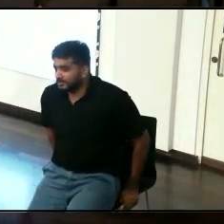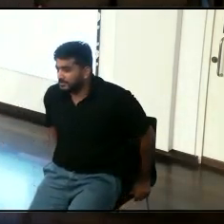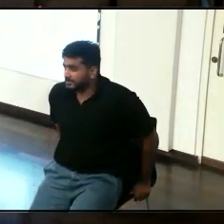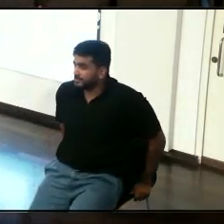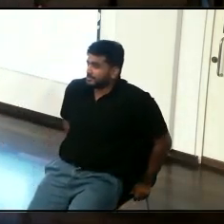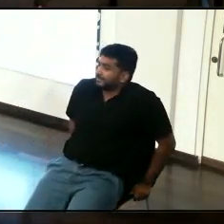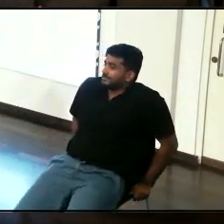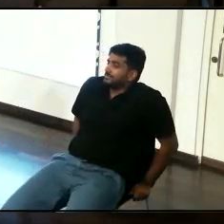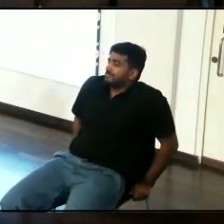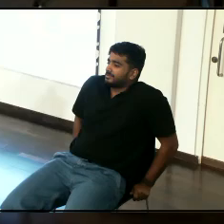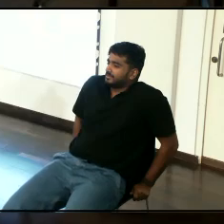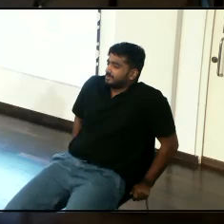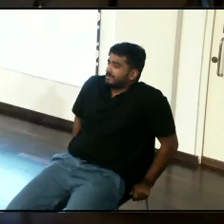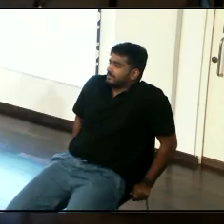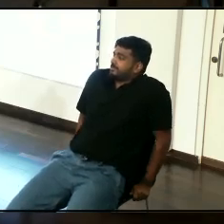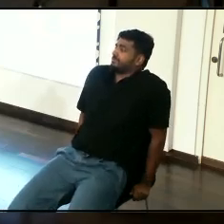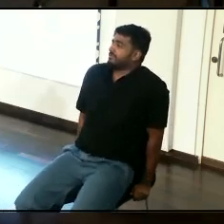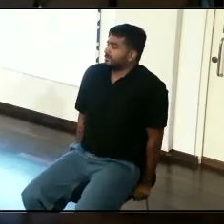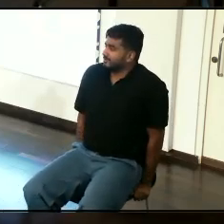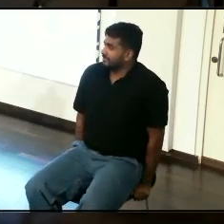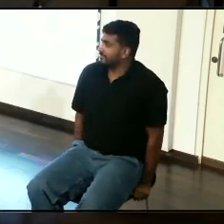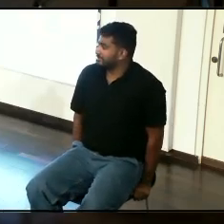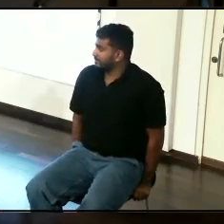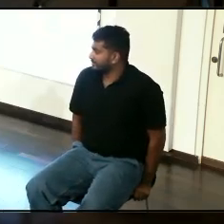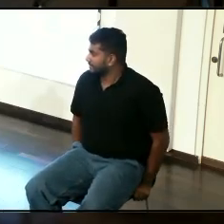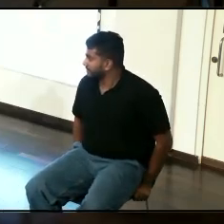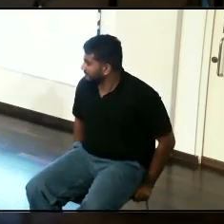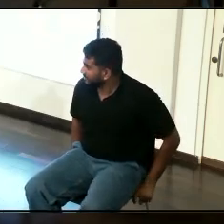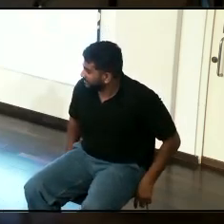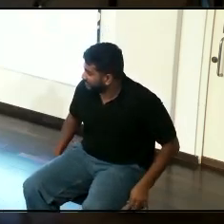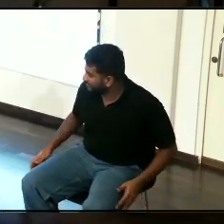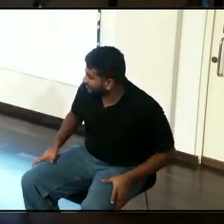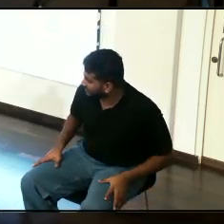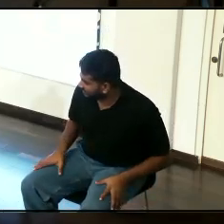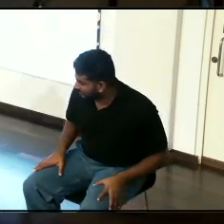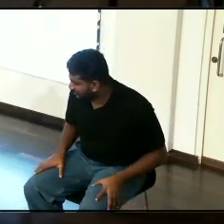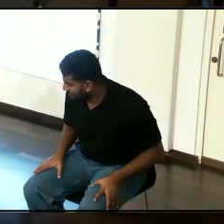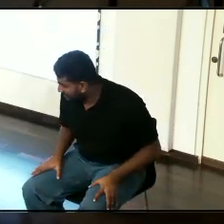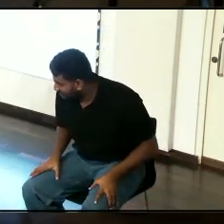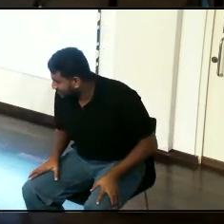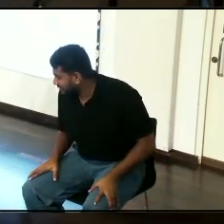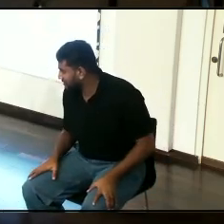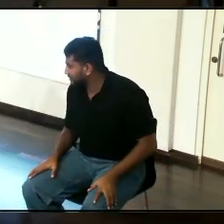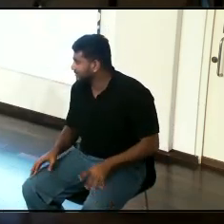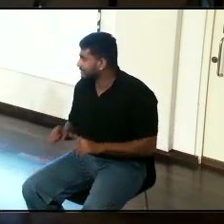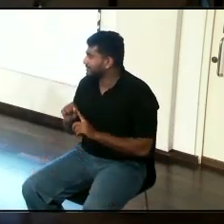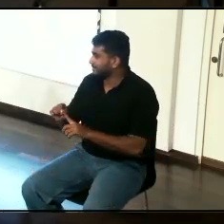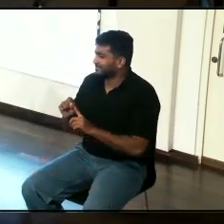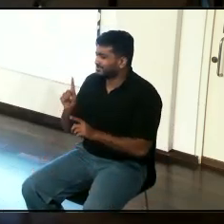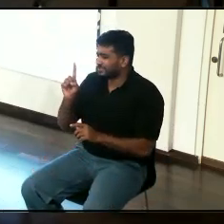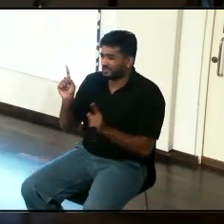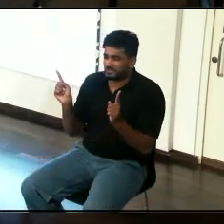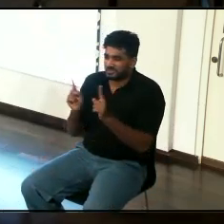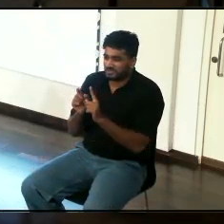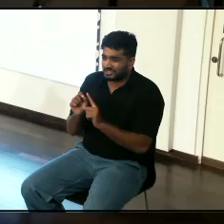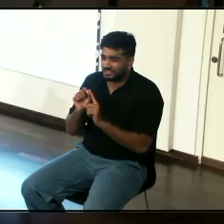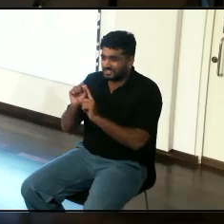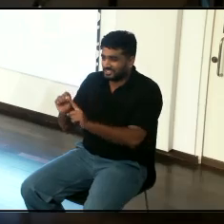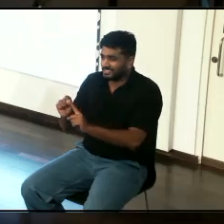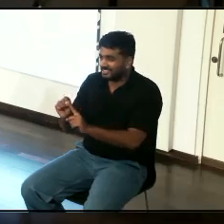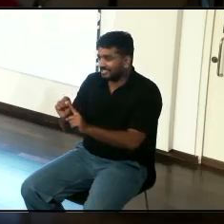You have all done very well braving the rain. Great. Well done. One small question. When you say